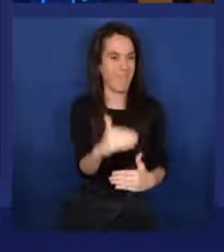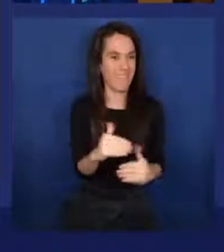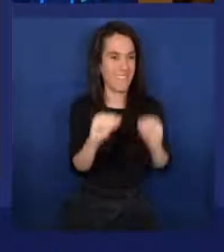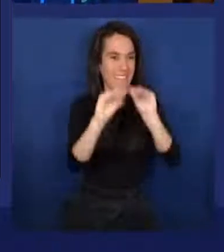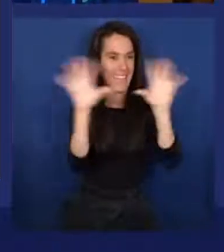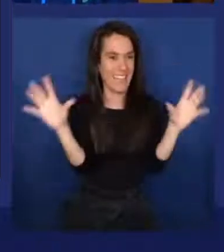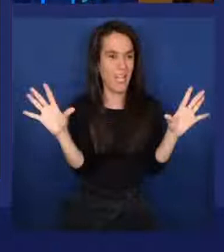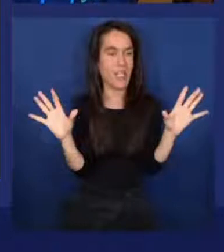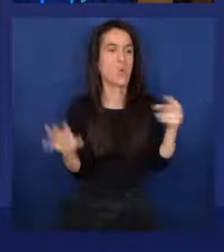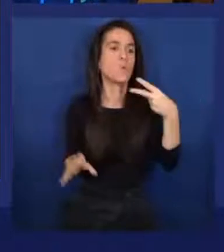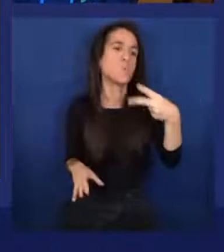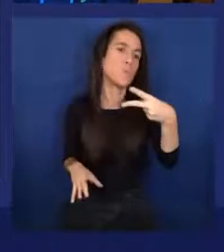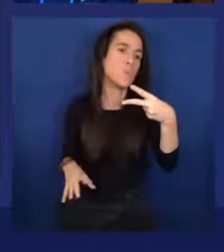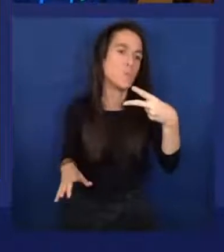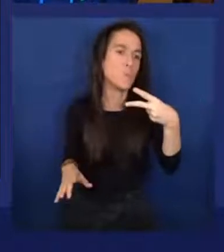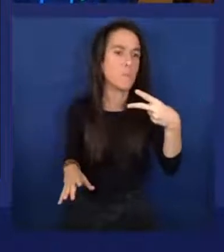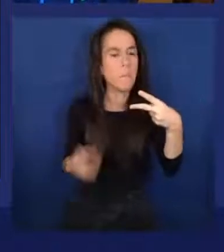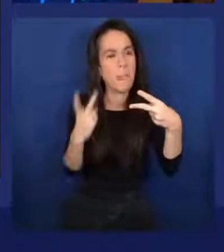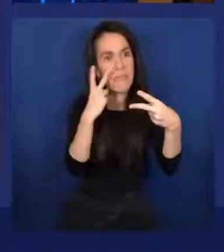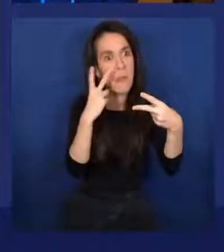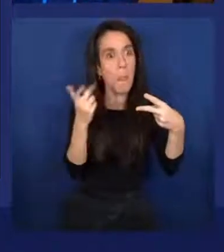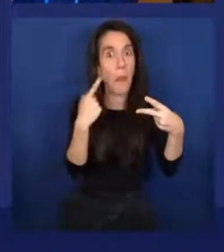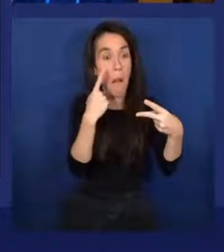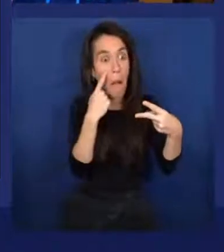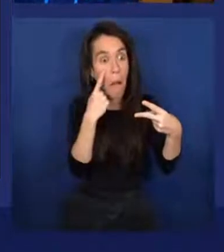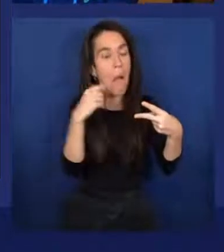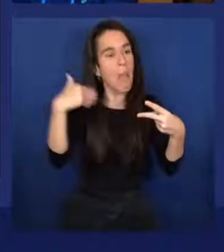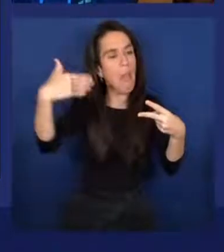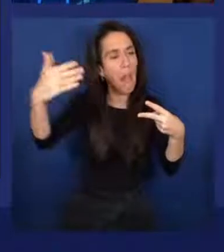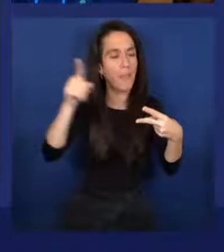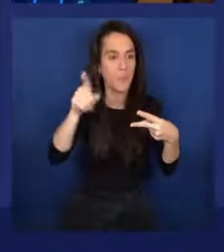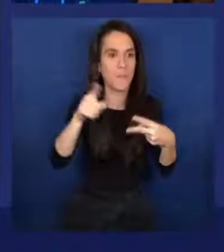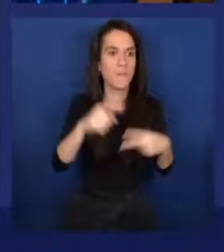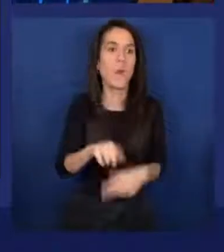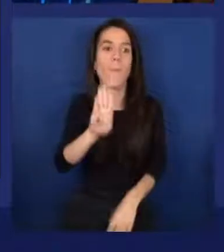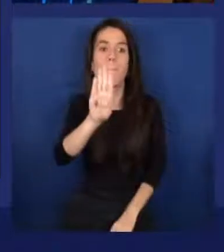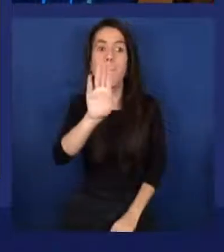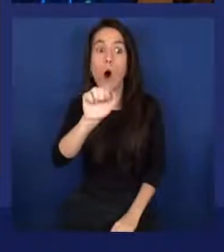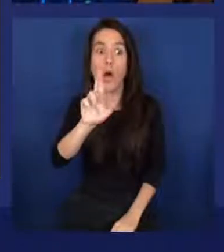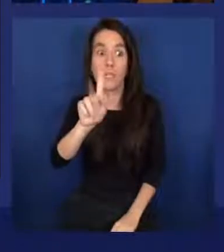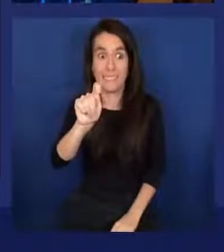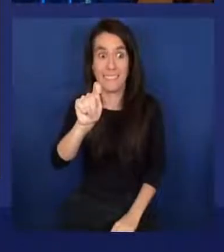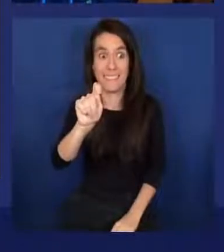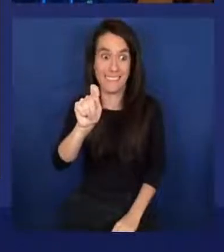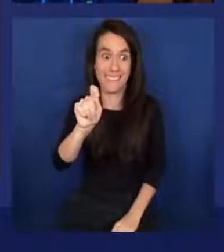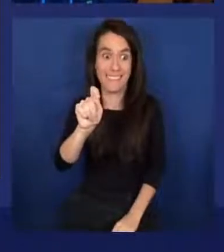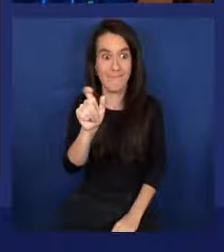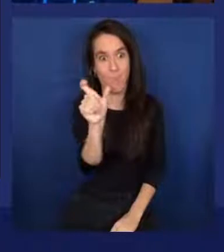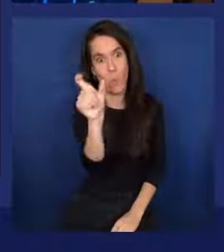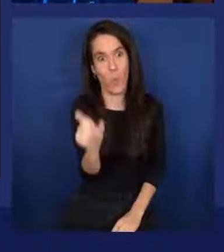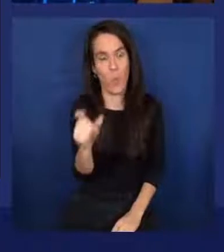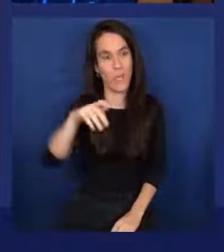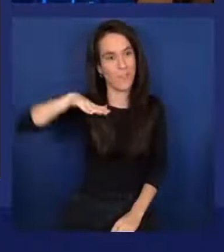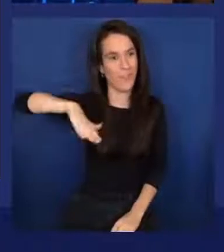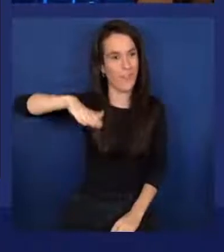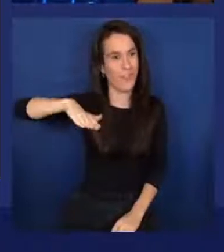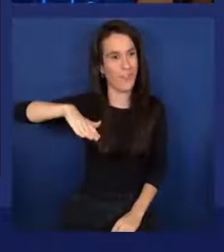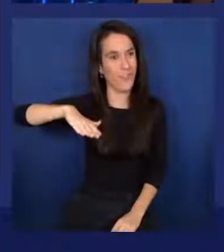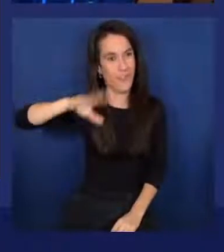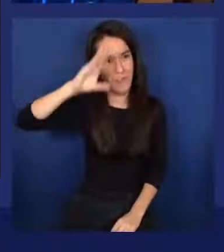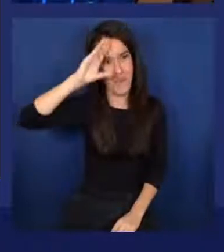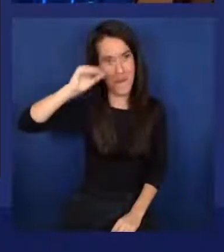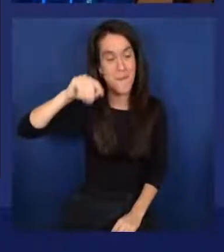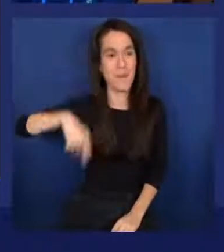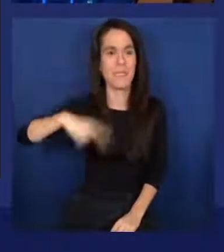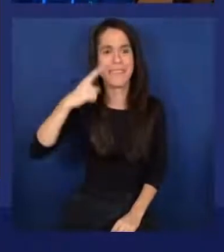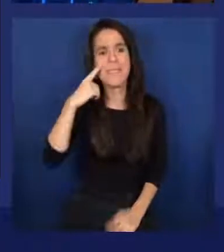you how you can finish it later on. So from Bart Simpsons, we will use a few pictures. Now, at least 20, that would be